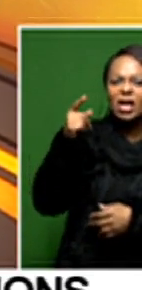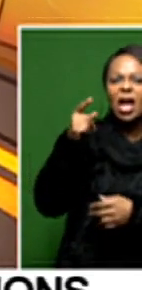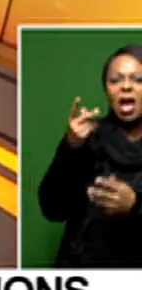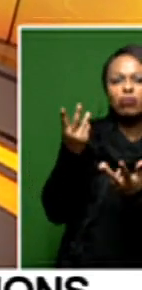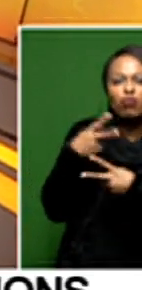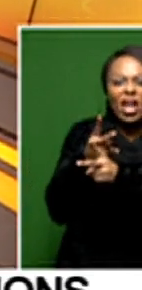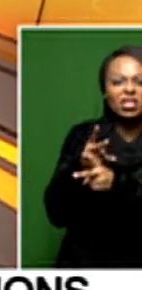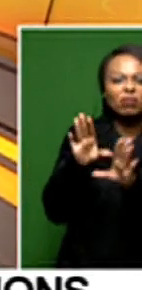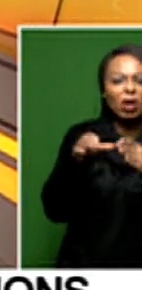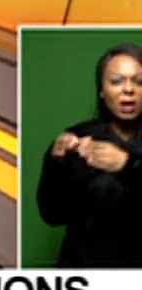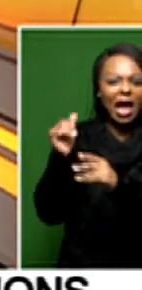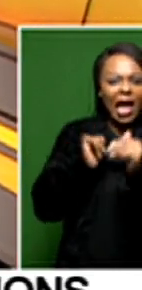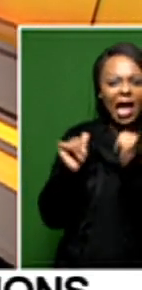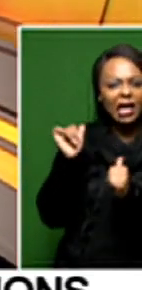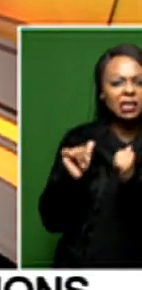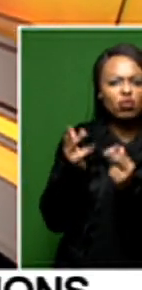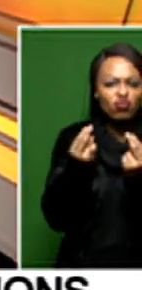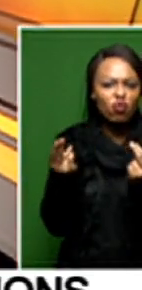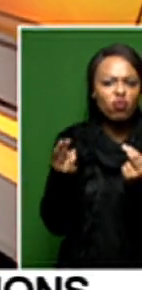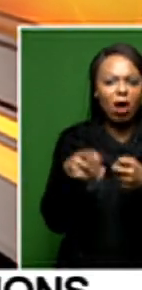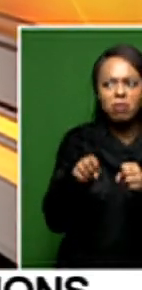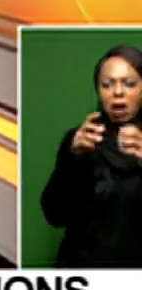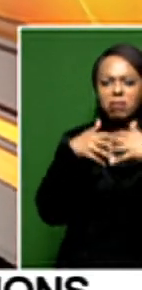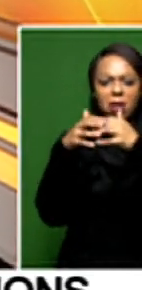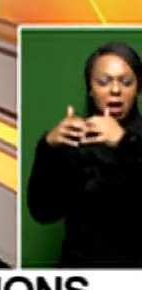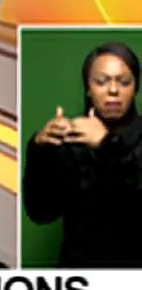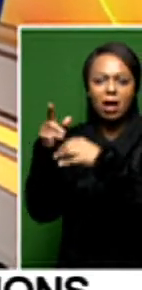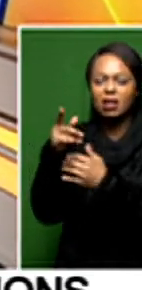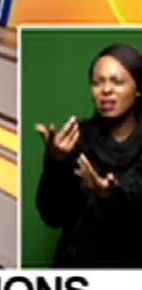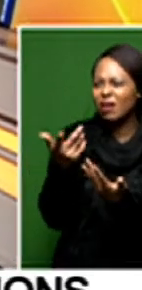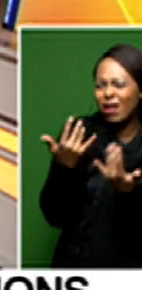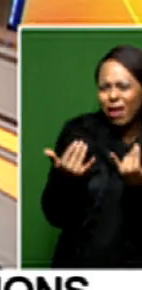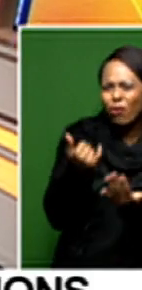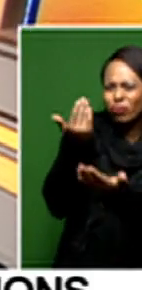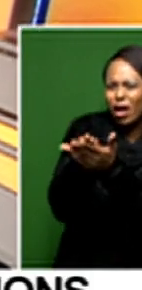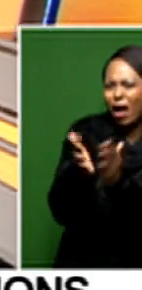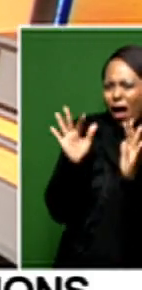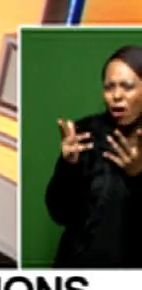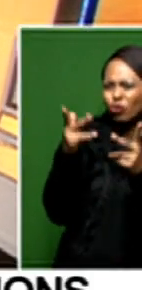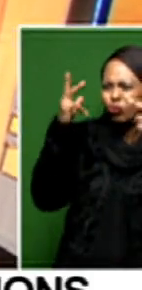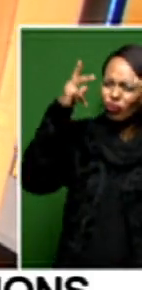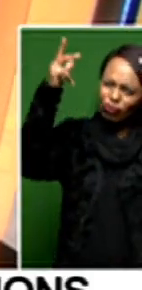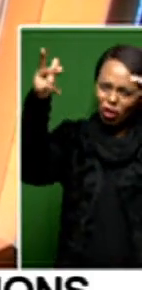for those new entrants who might be wondering, what is it that you're looking for, you know, to crown the winners?